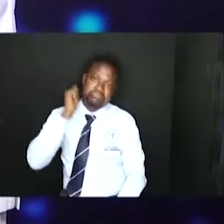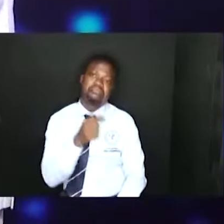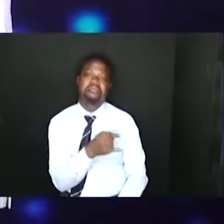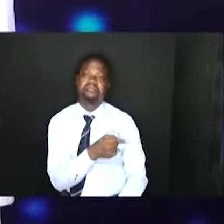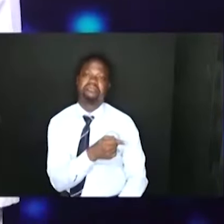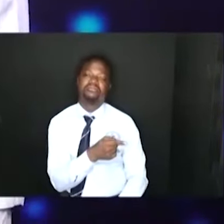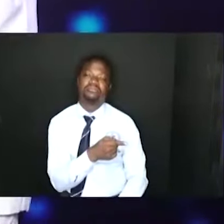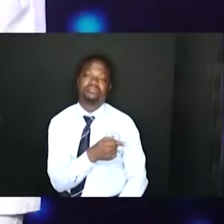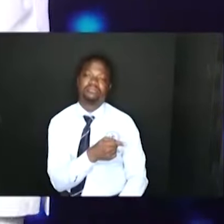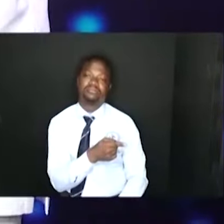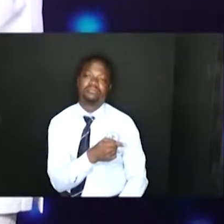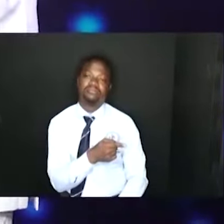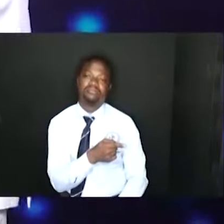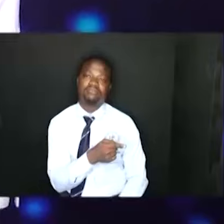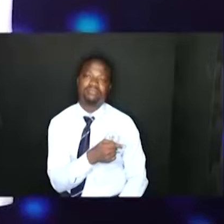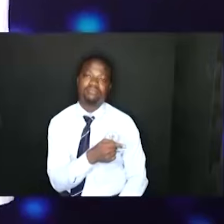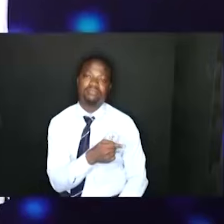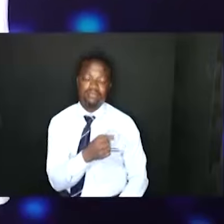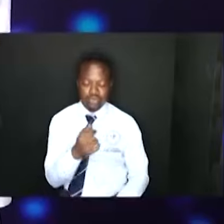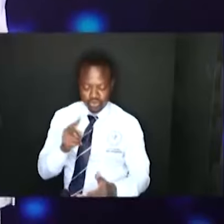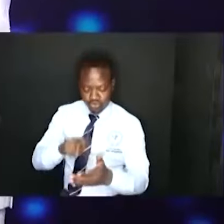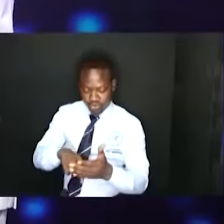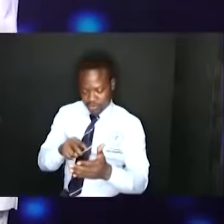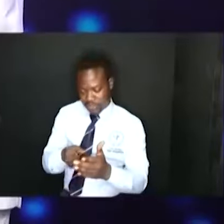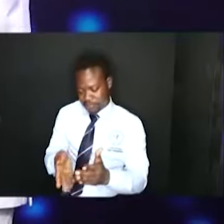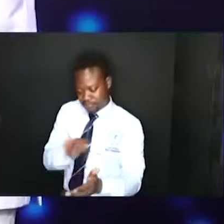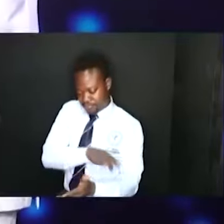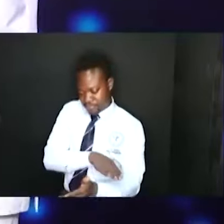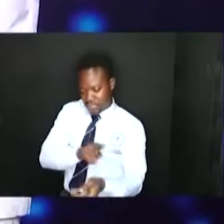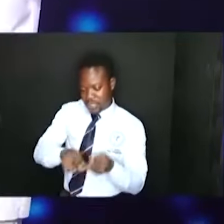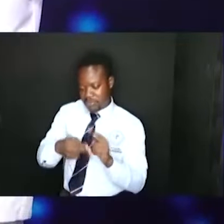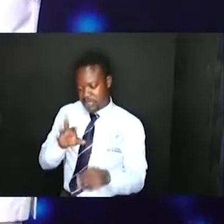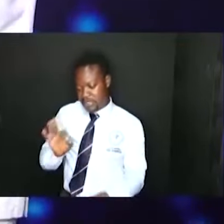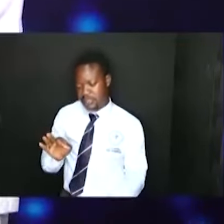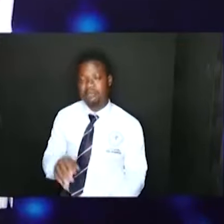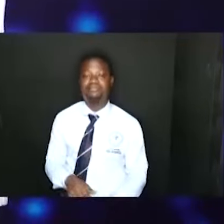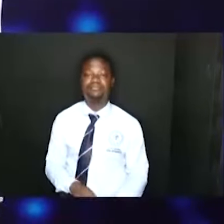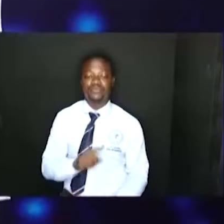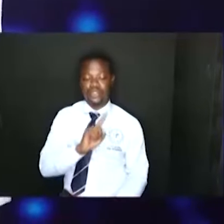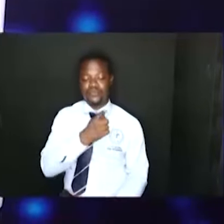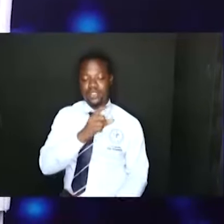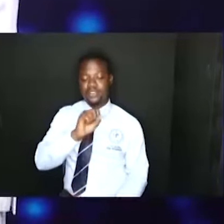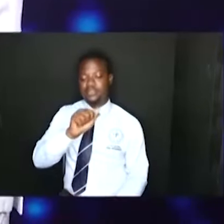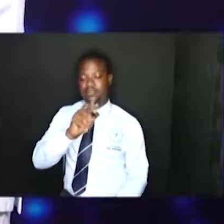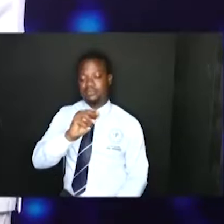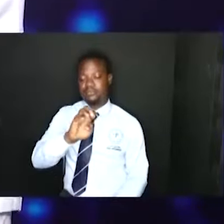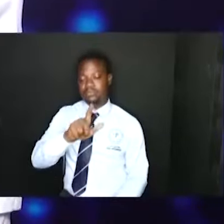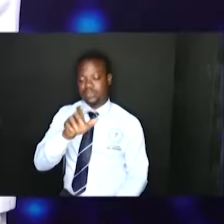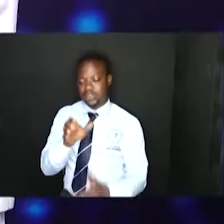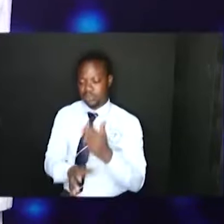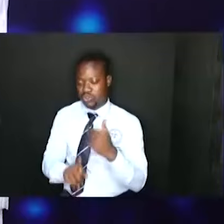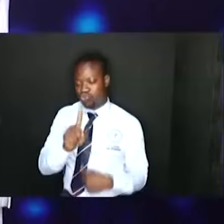turn with me to verse 9. 1 Samuel chapter 1